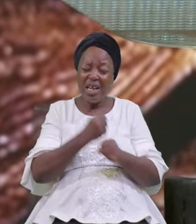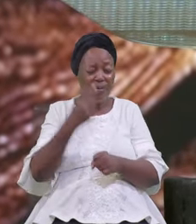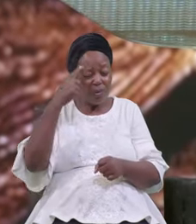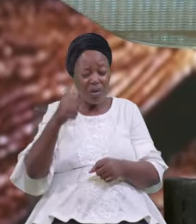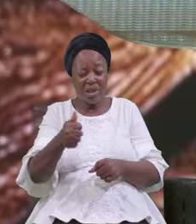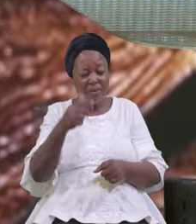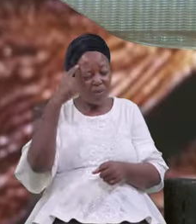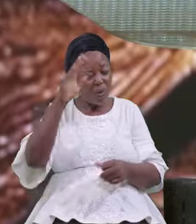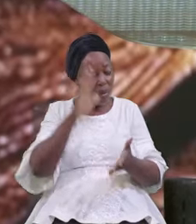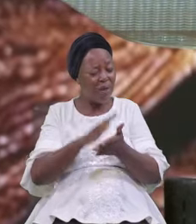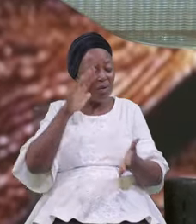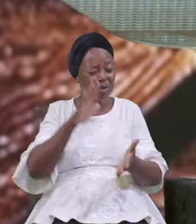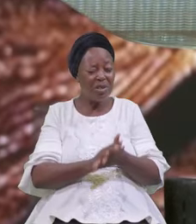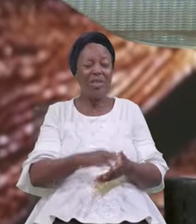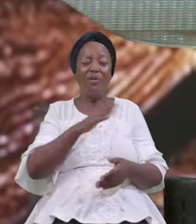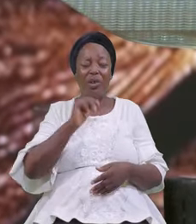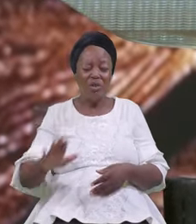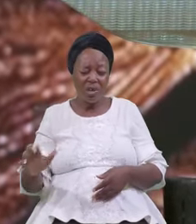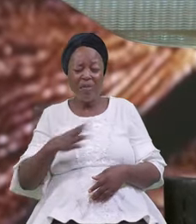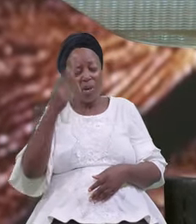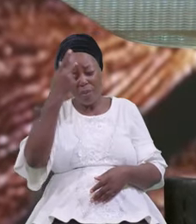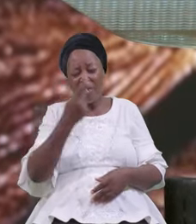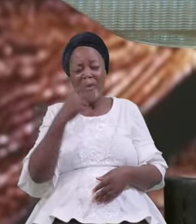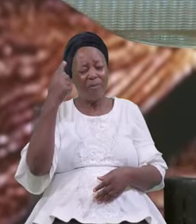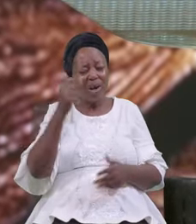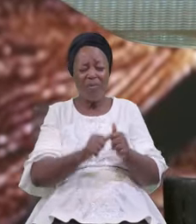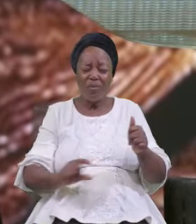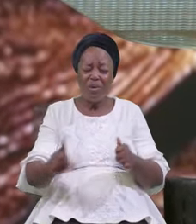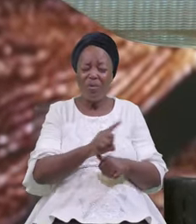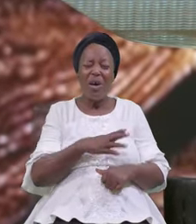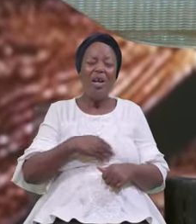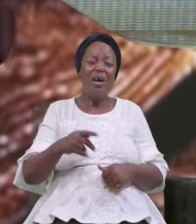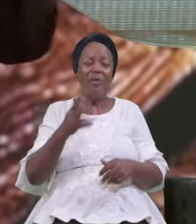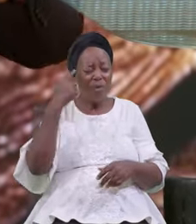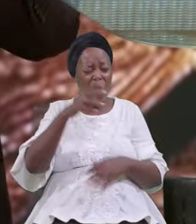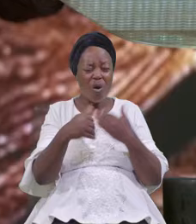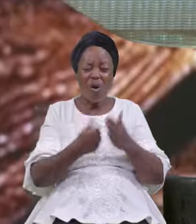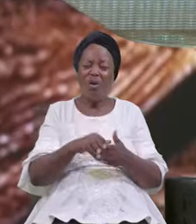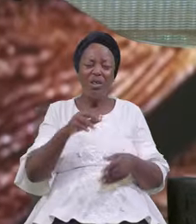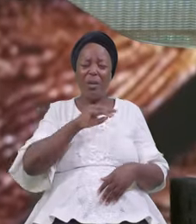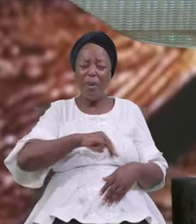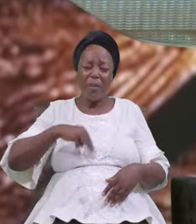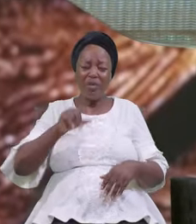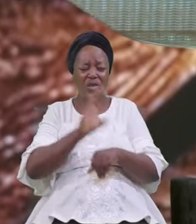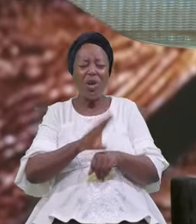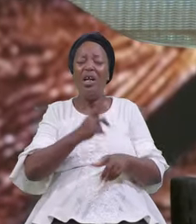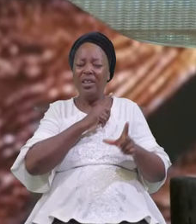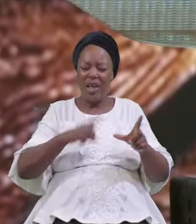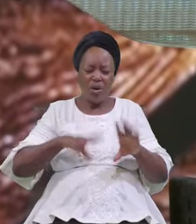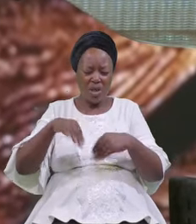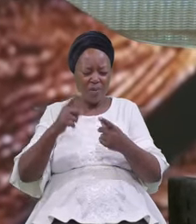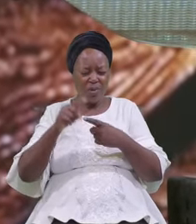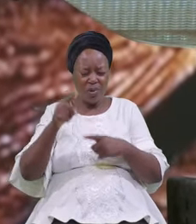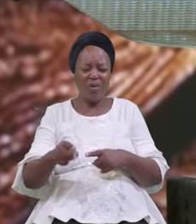your wife, for your husband, for your children, for your parents, for everyone, for fellow members of the church, the Lord grant unto